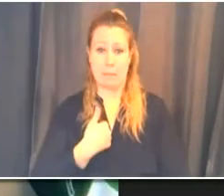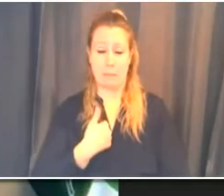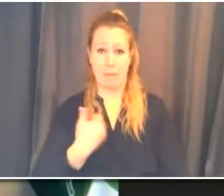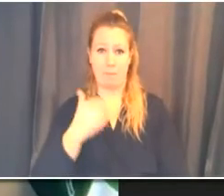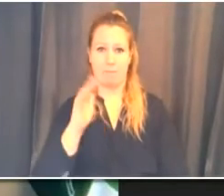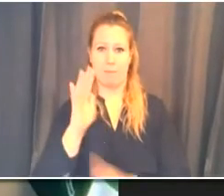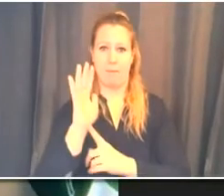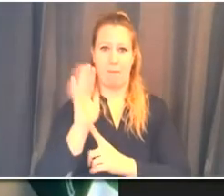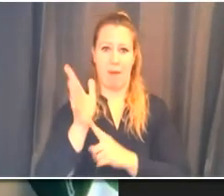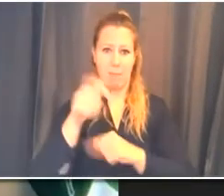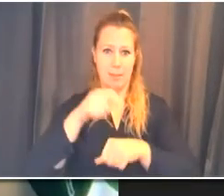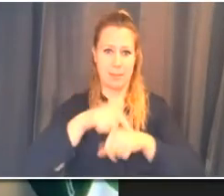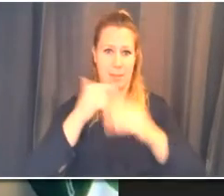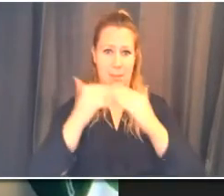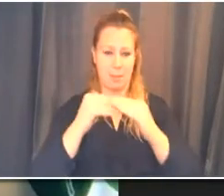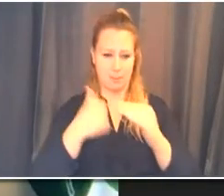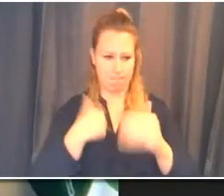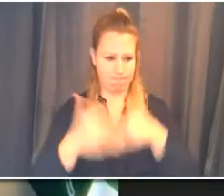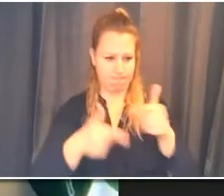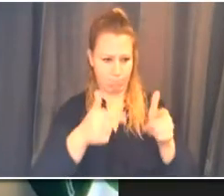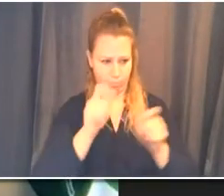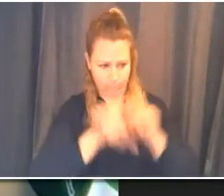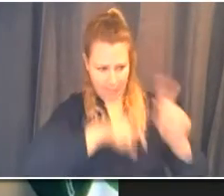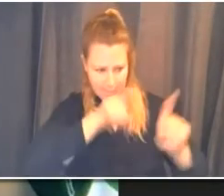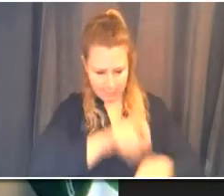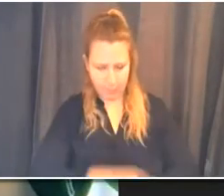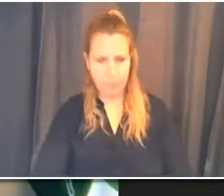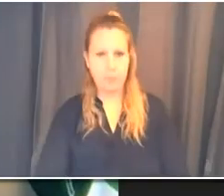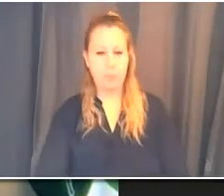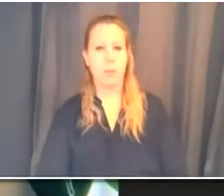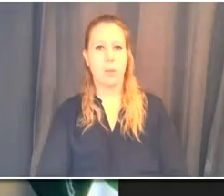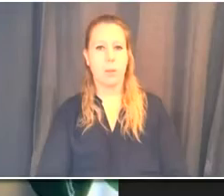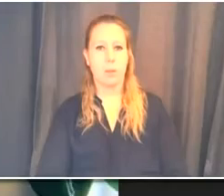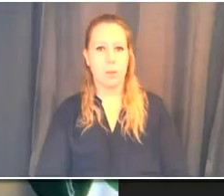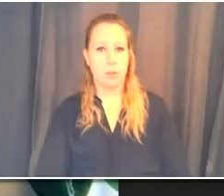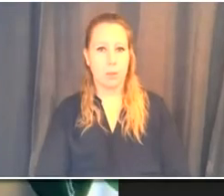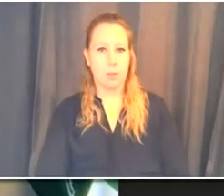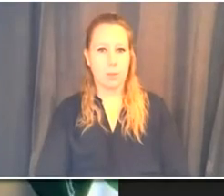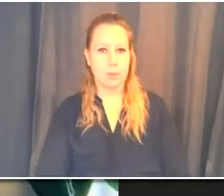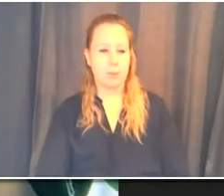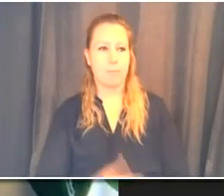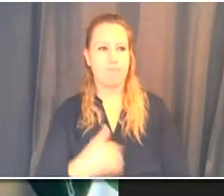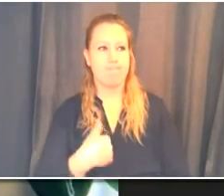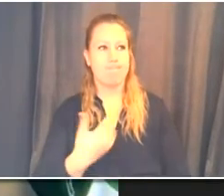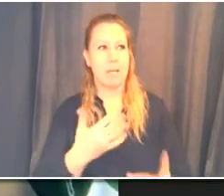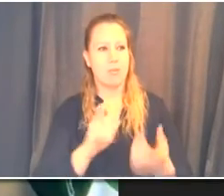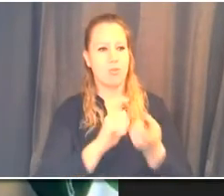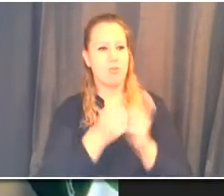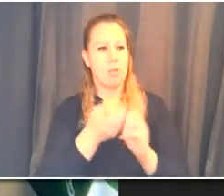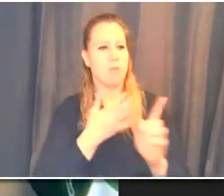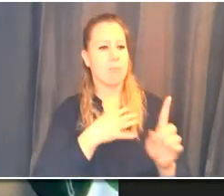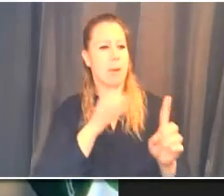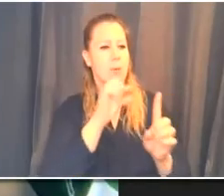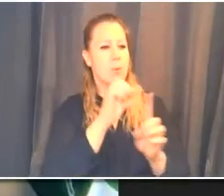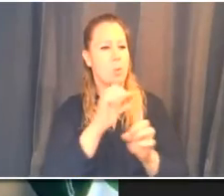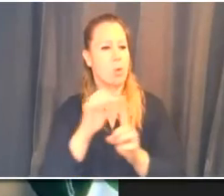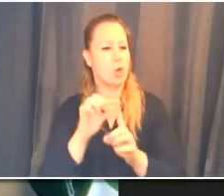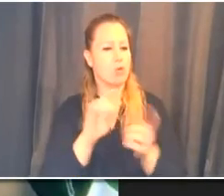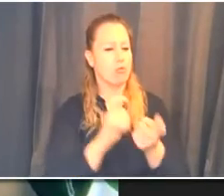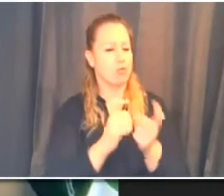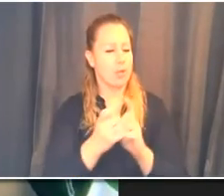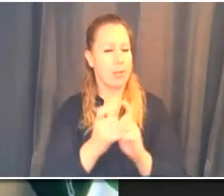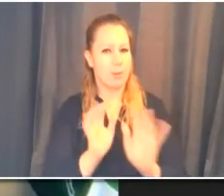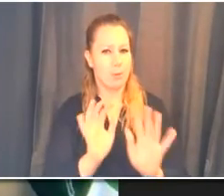cancer uh uh cases that they get three phone calls a month have you seen a